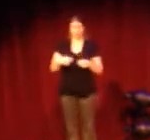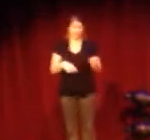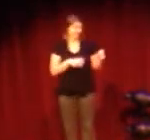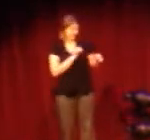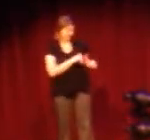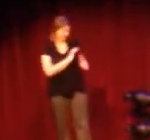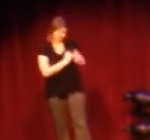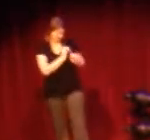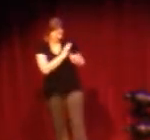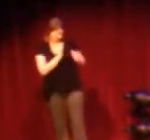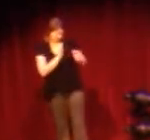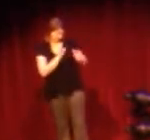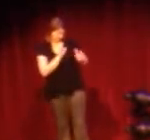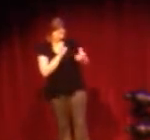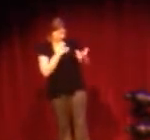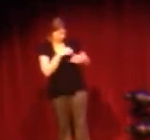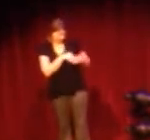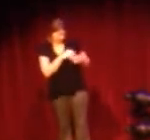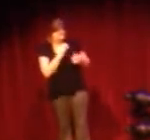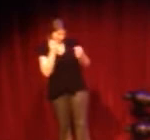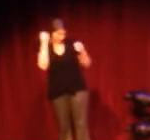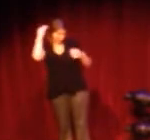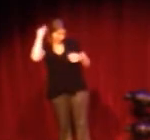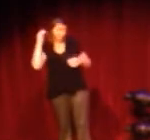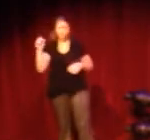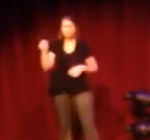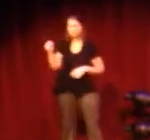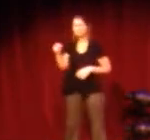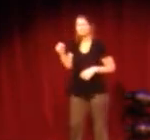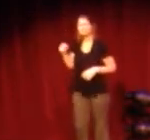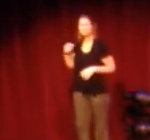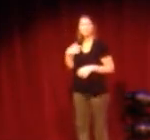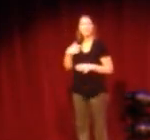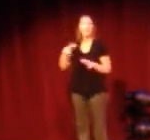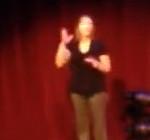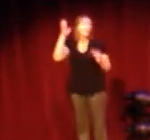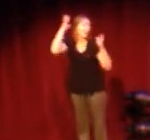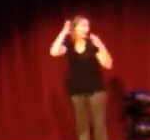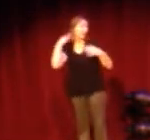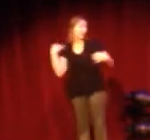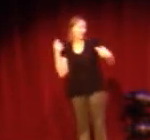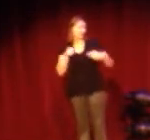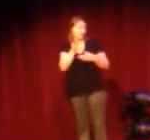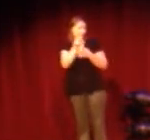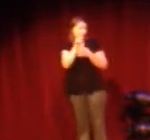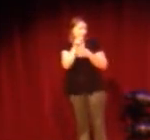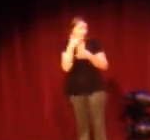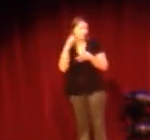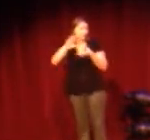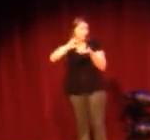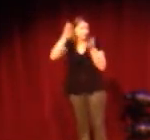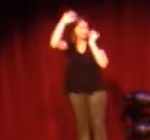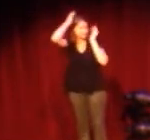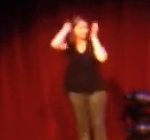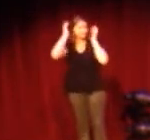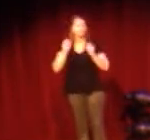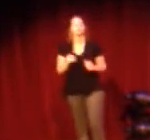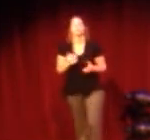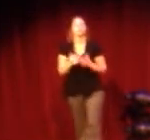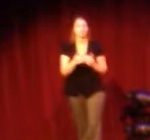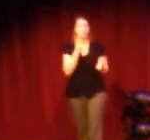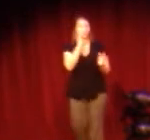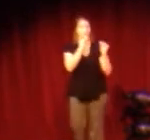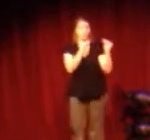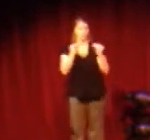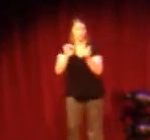like in the shower? Yes, isn't it? Long hair, what's the condition? Yeah. So what we want to do is just, we're gonna teach you